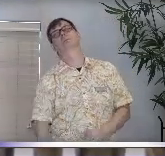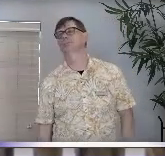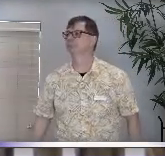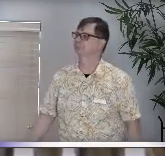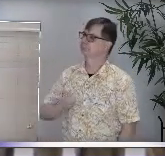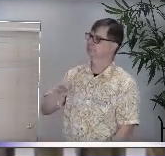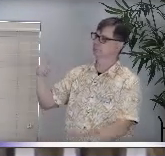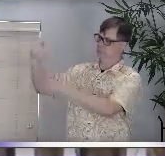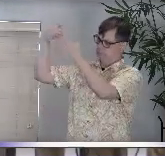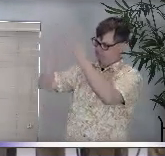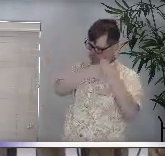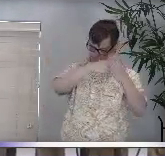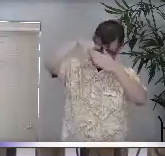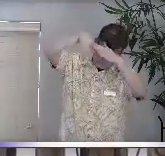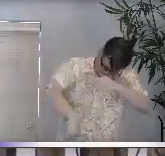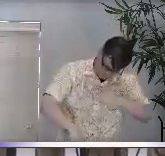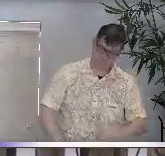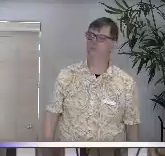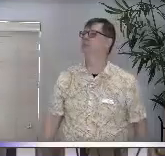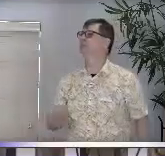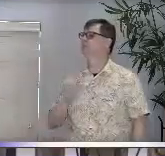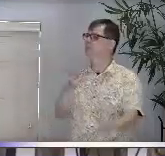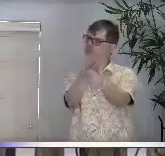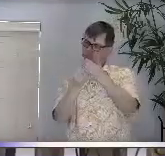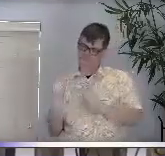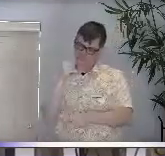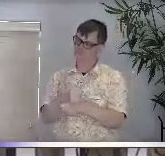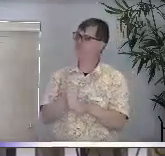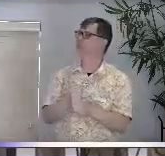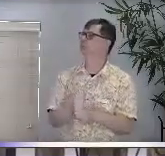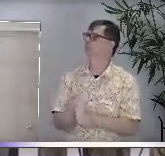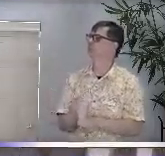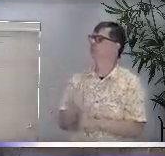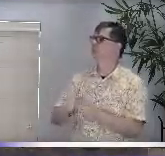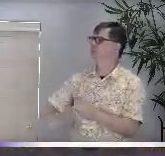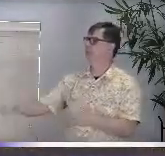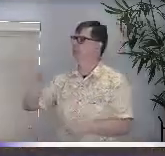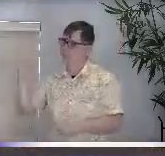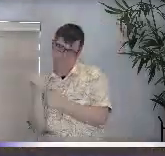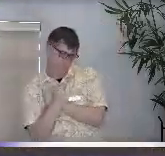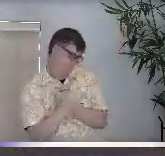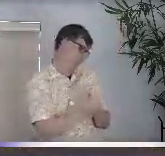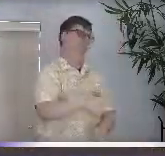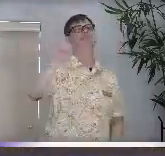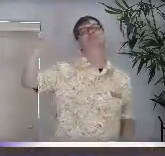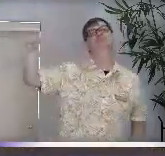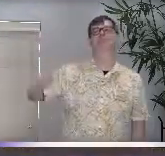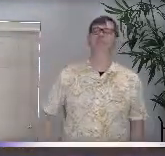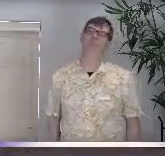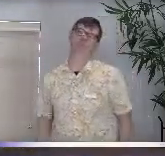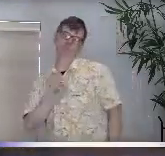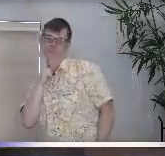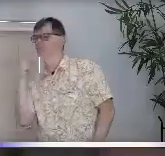instead of one that pushes me down. You know, when I took this job, everyone's like, oh, you're going to love it. Yes. My mentor